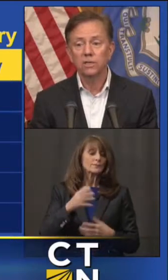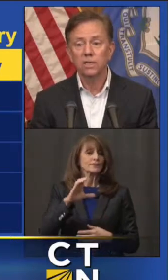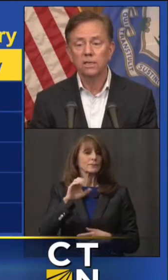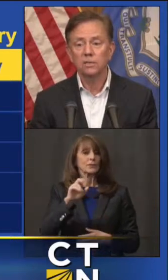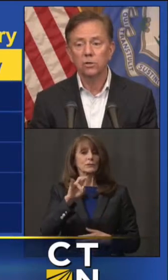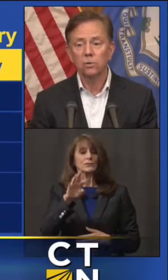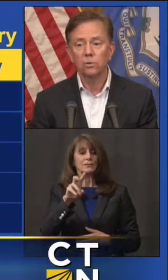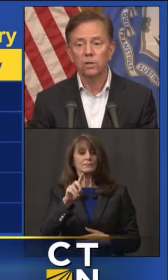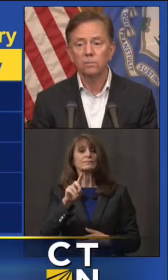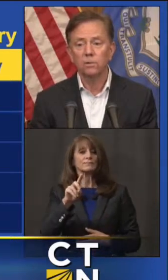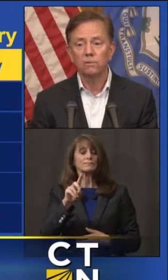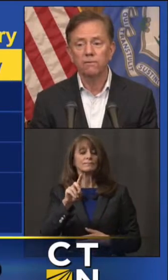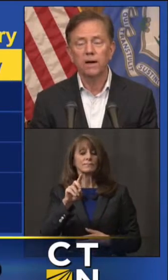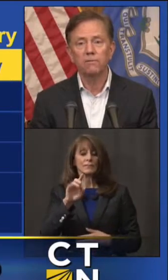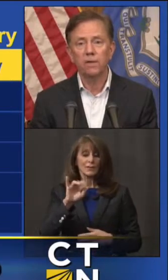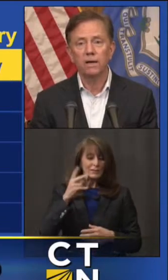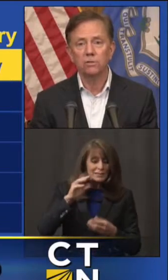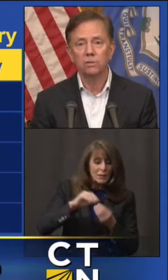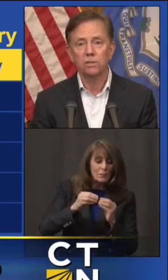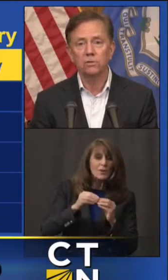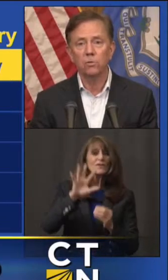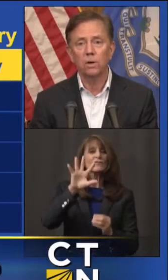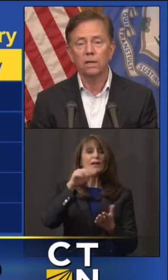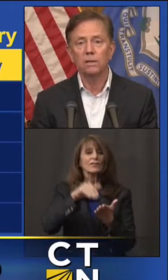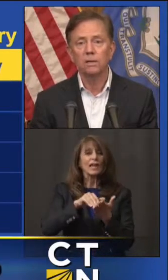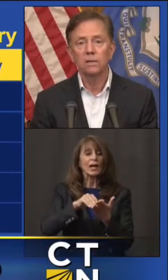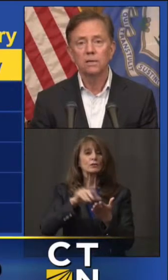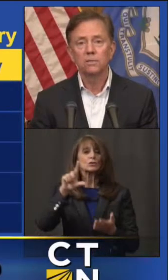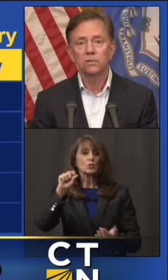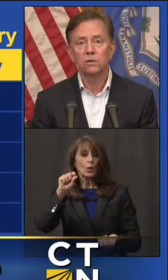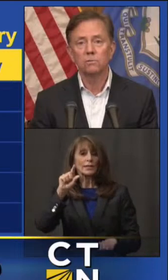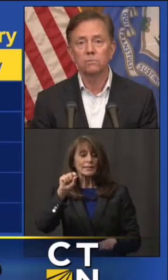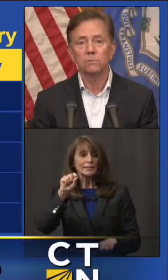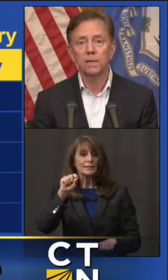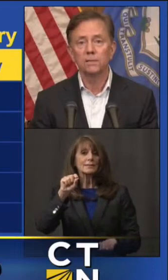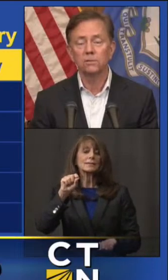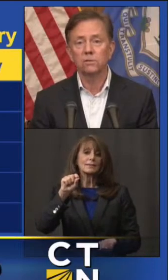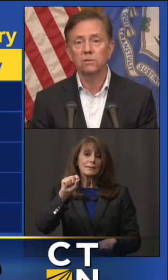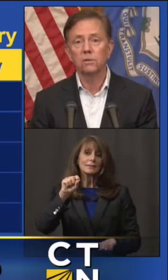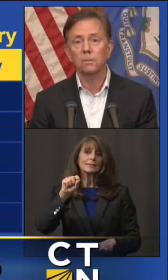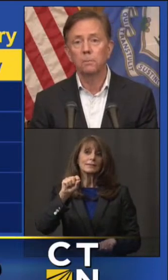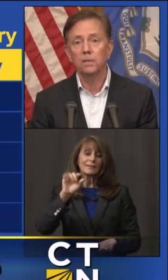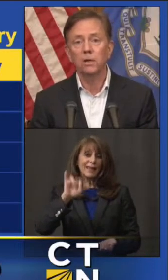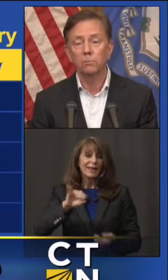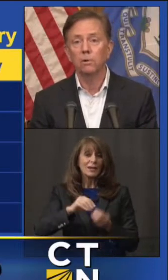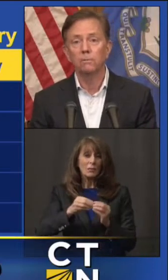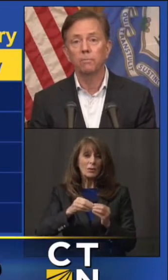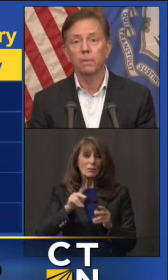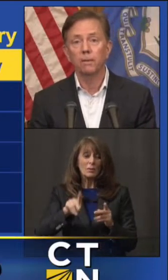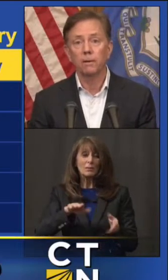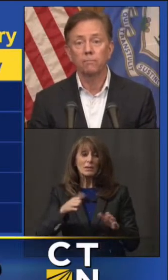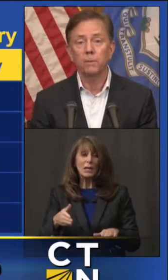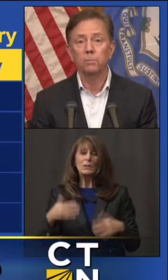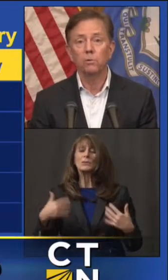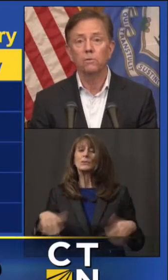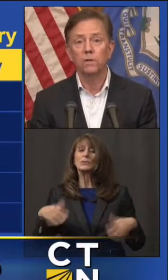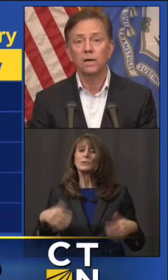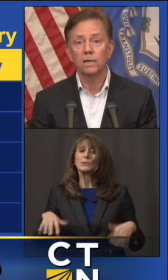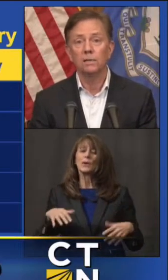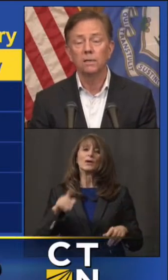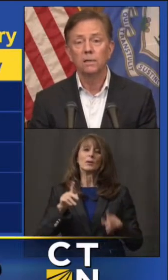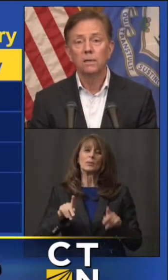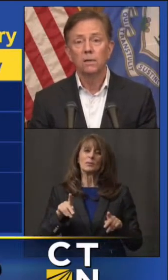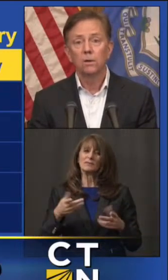see that total number, 5,020. So that's a big number of people who have